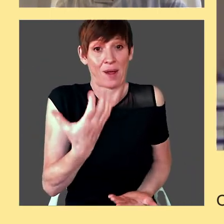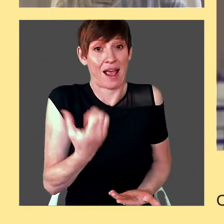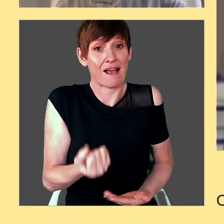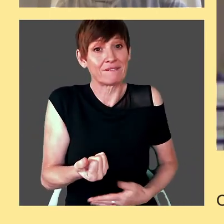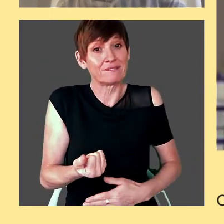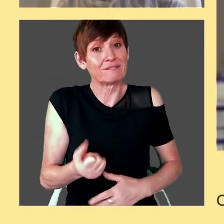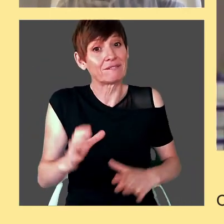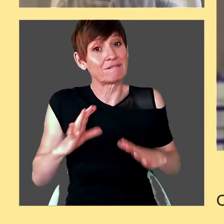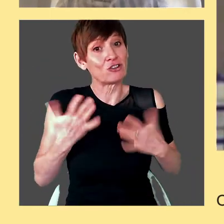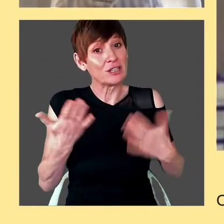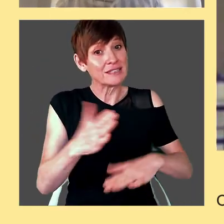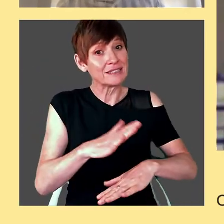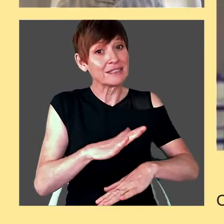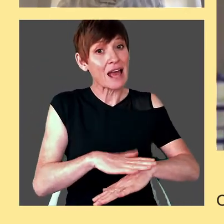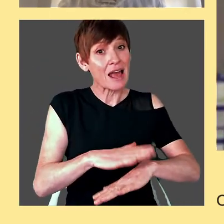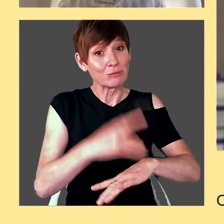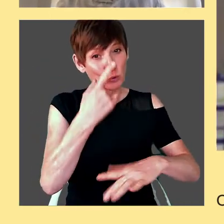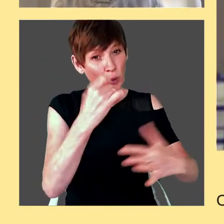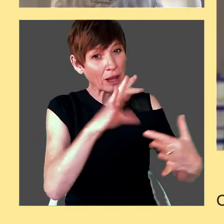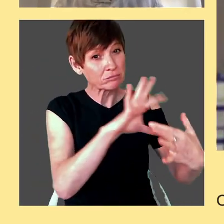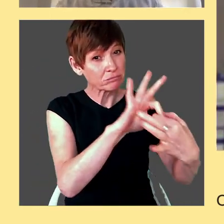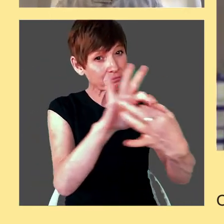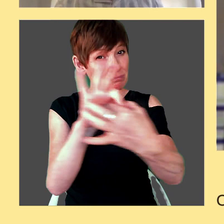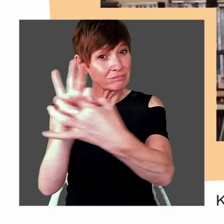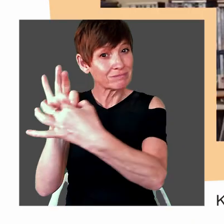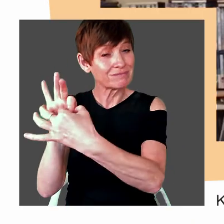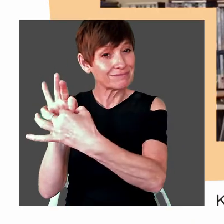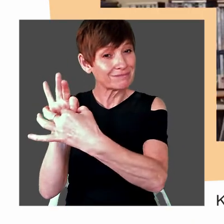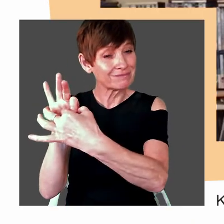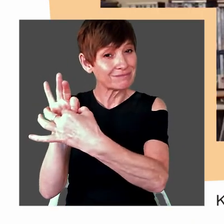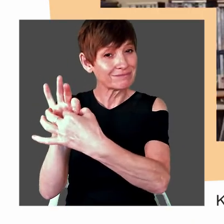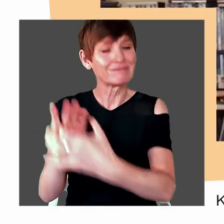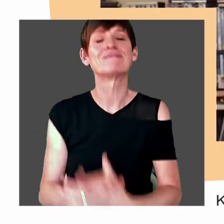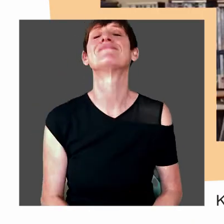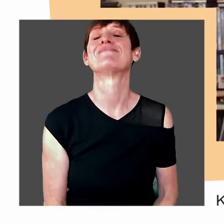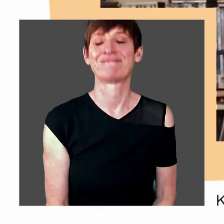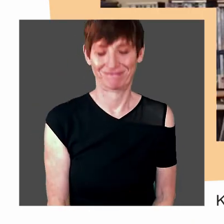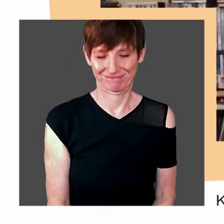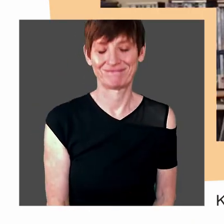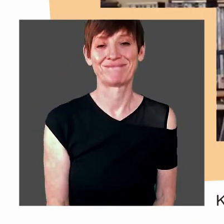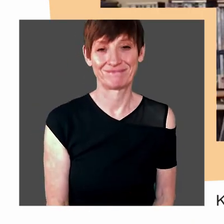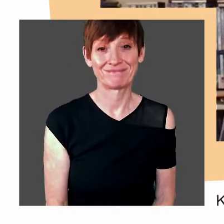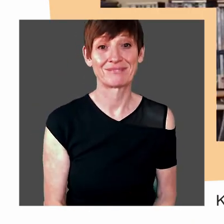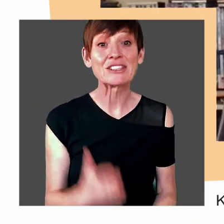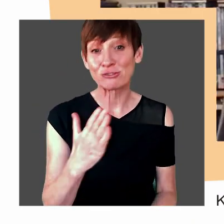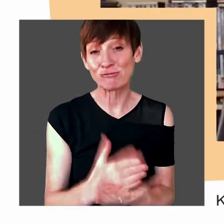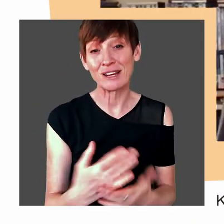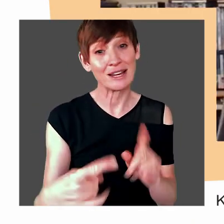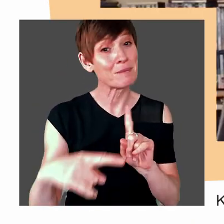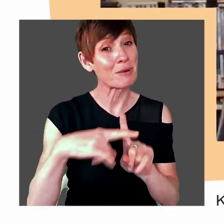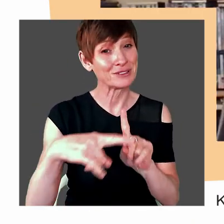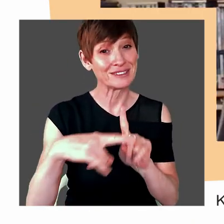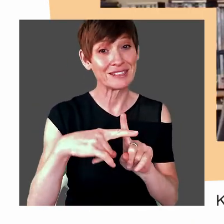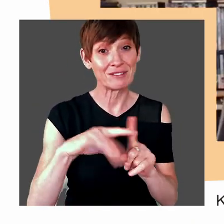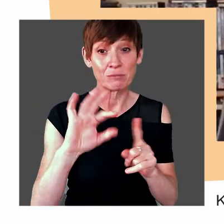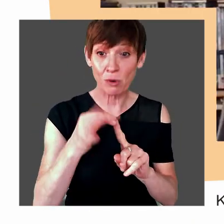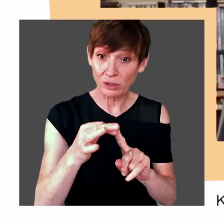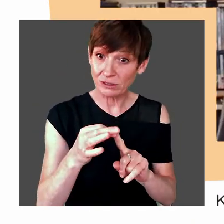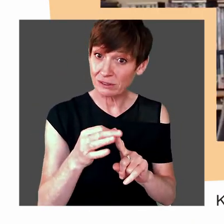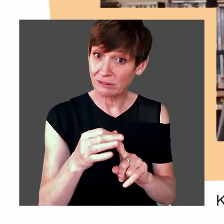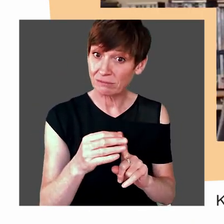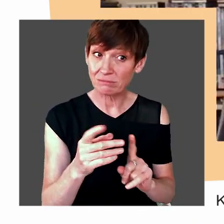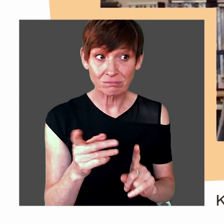to connect people. Thank you. That's a really good positive point. Have either of